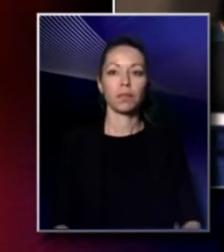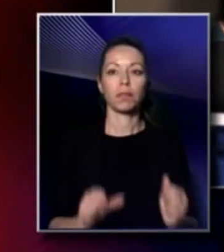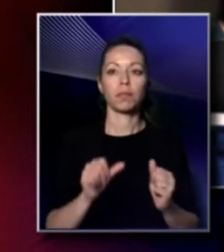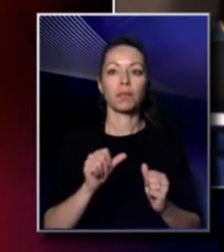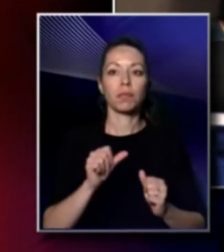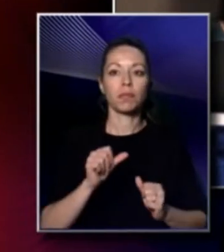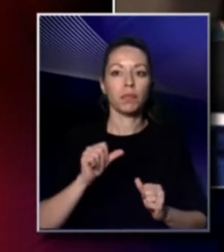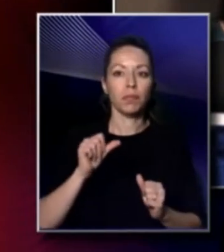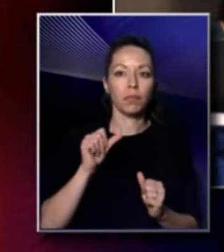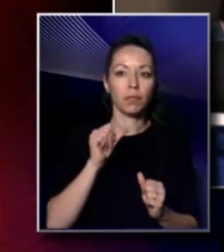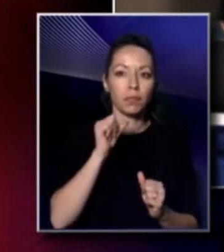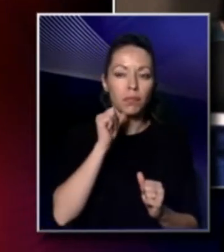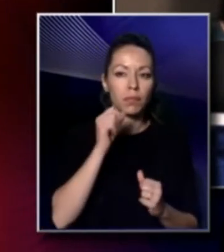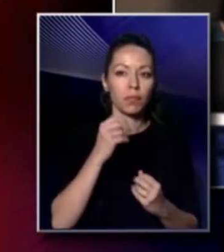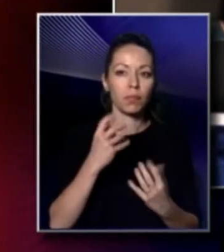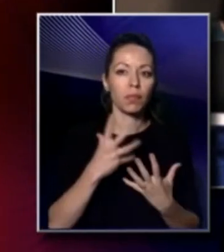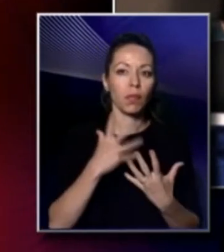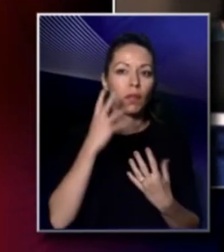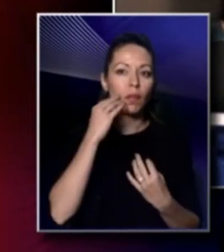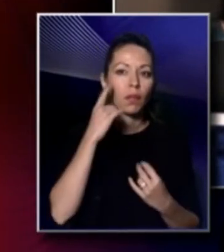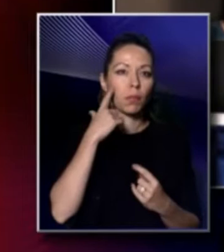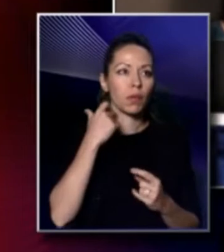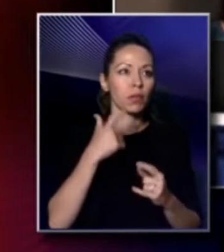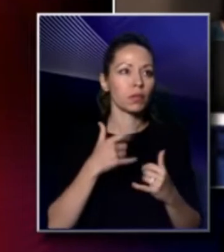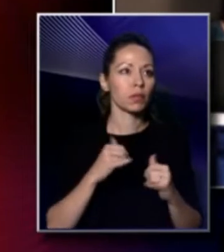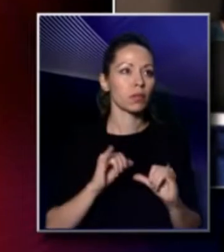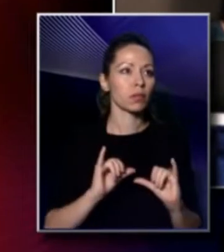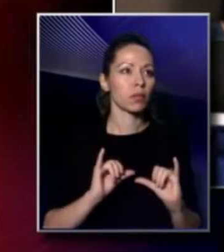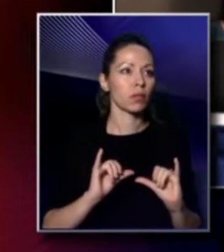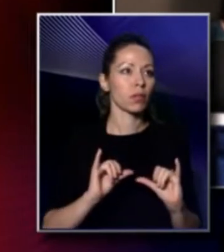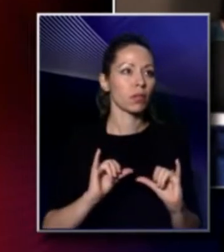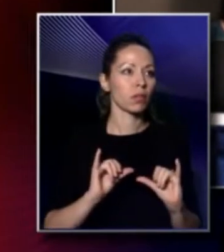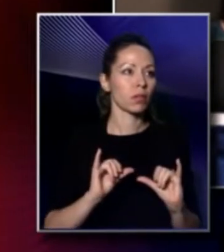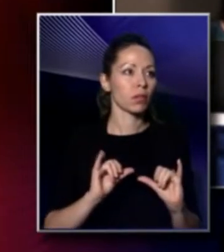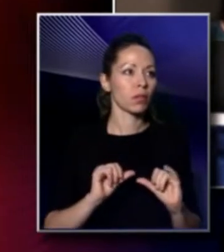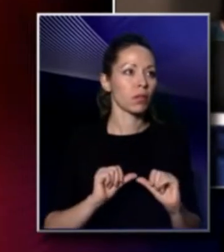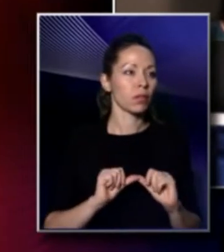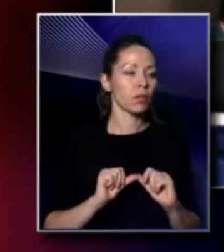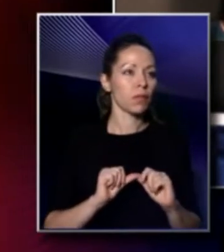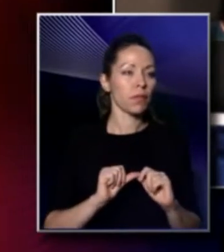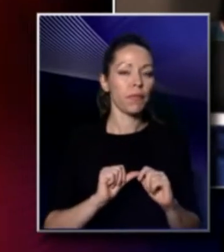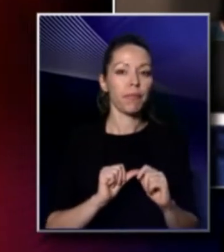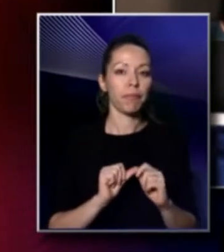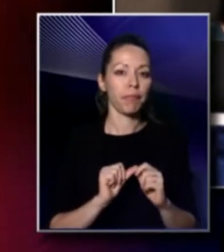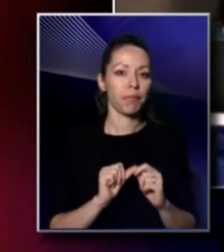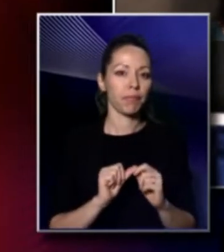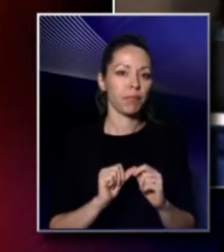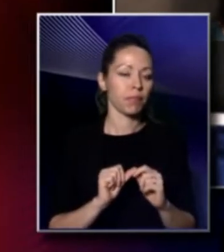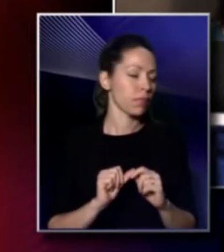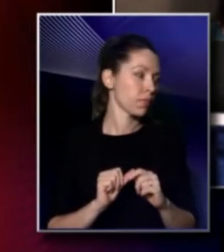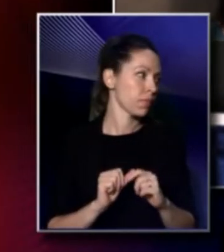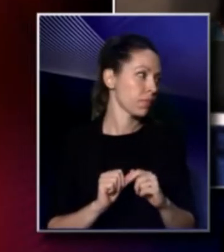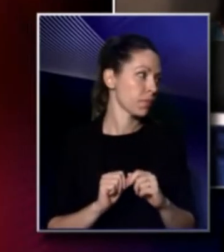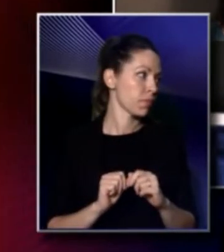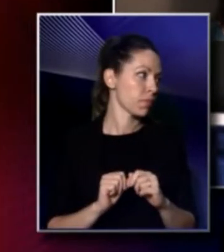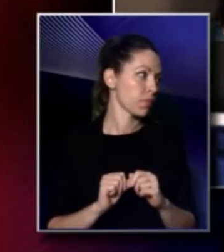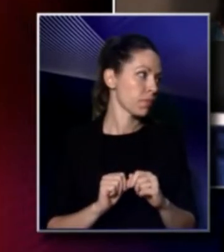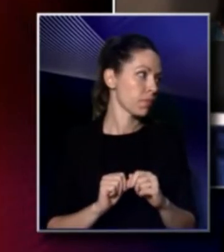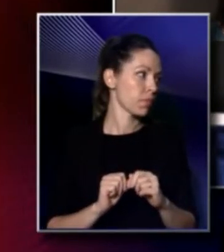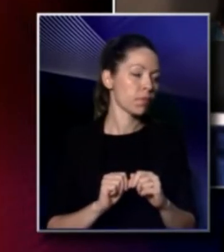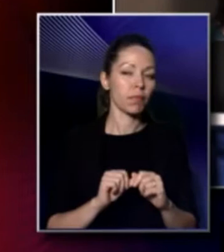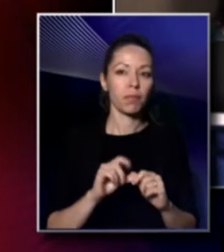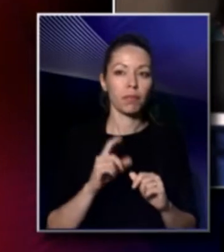whole lot of information because we're still in the beginning stages, but we just had our second meeting